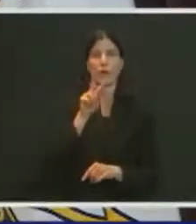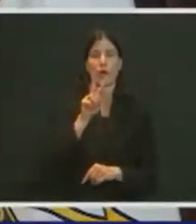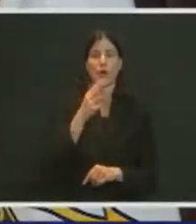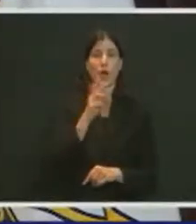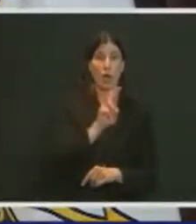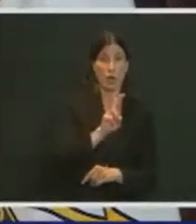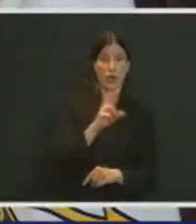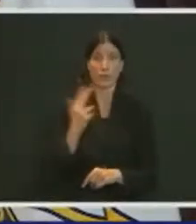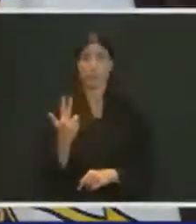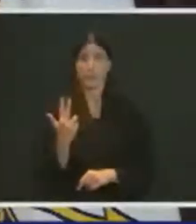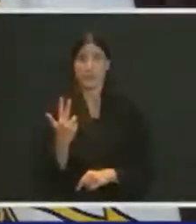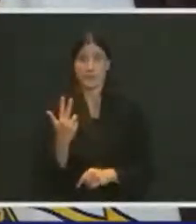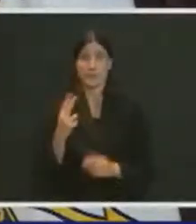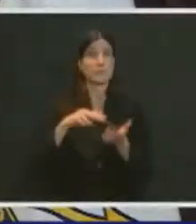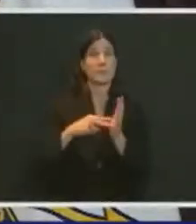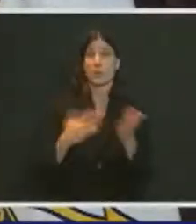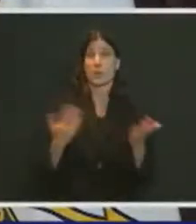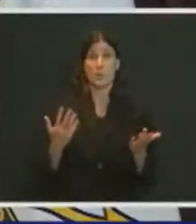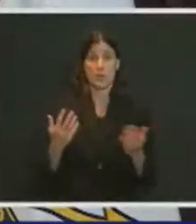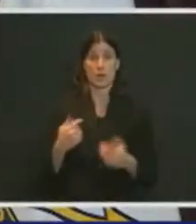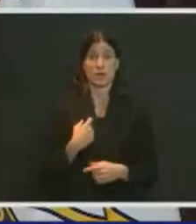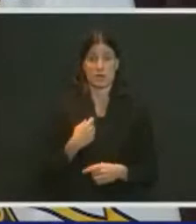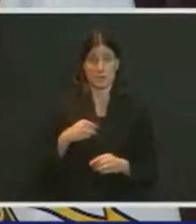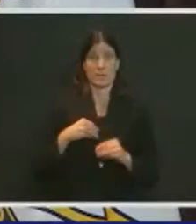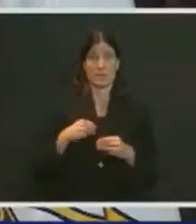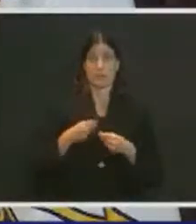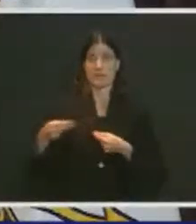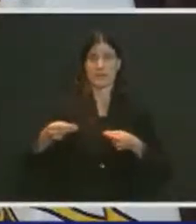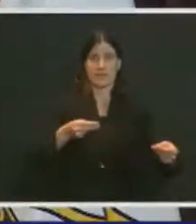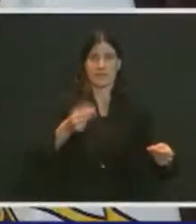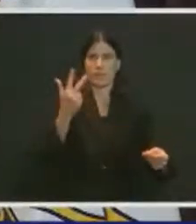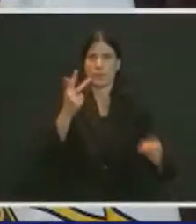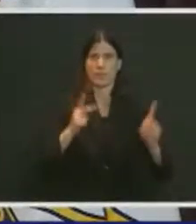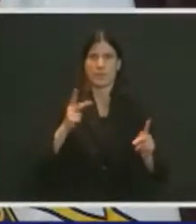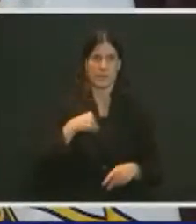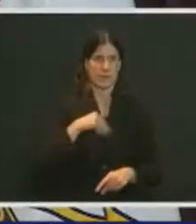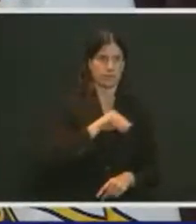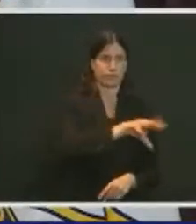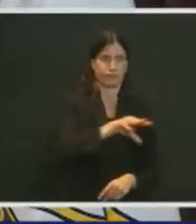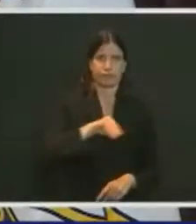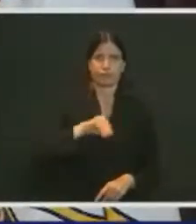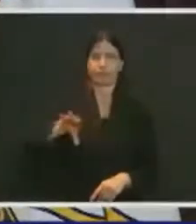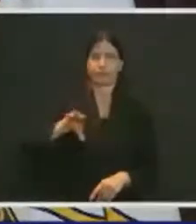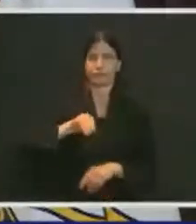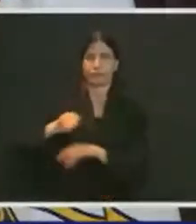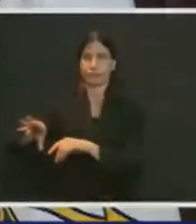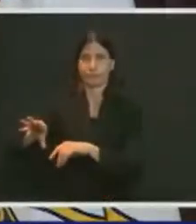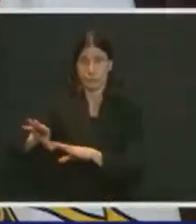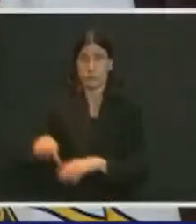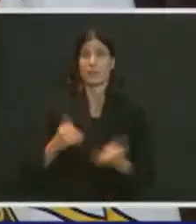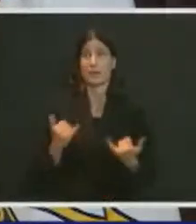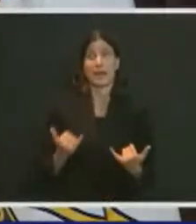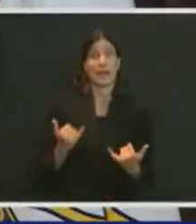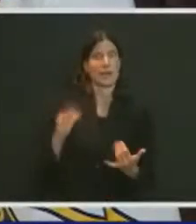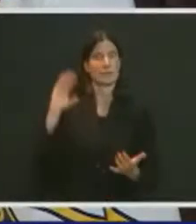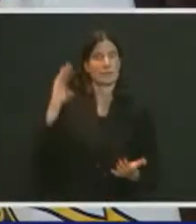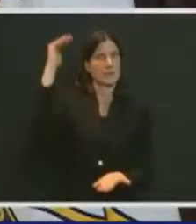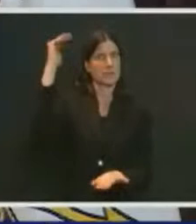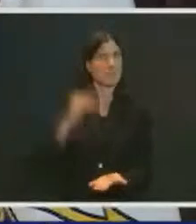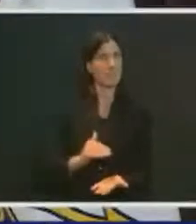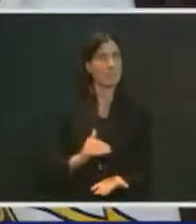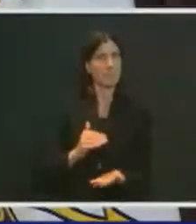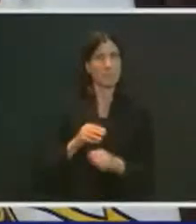about prevalence is something that everyone throughout the country is grappling with on how to take the